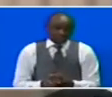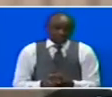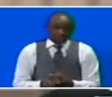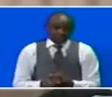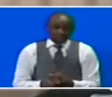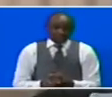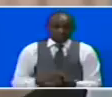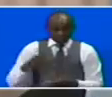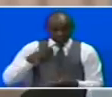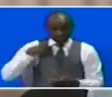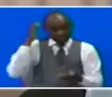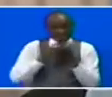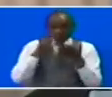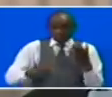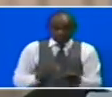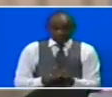I believe